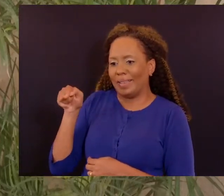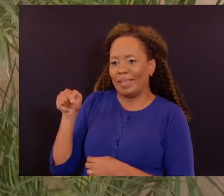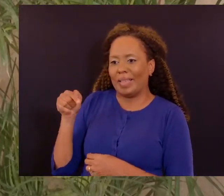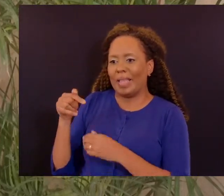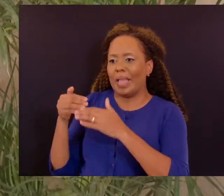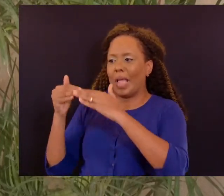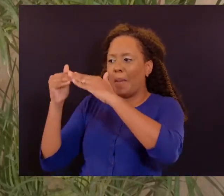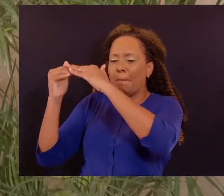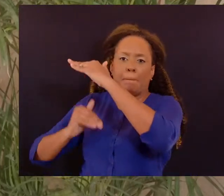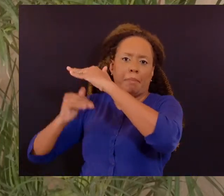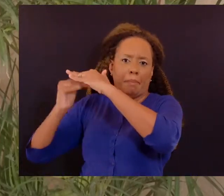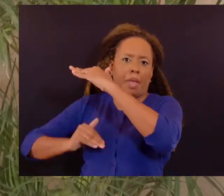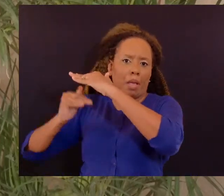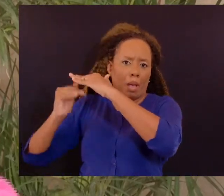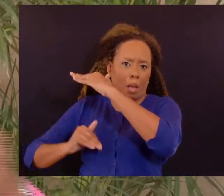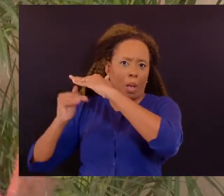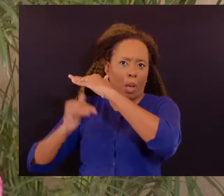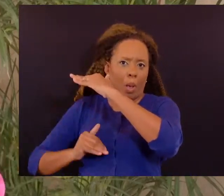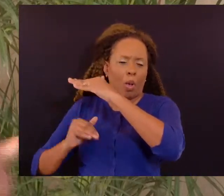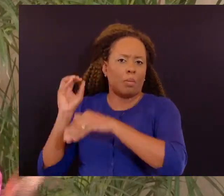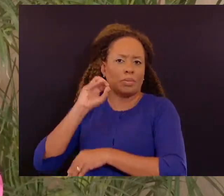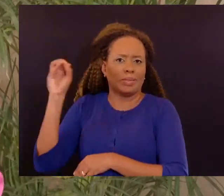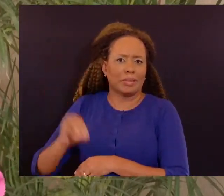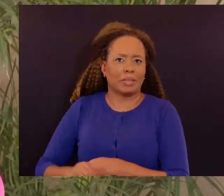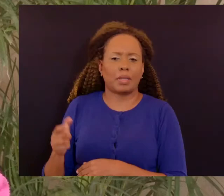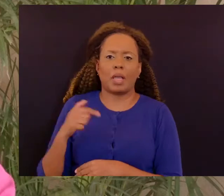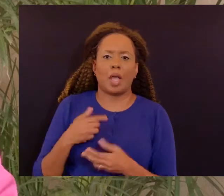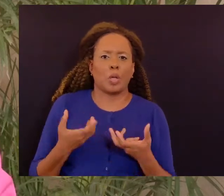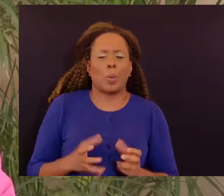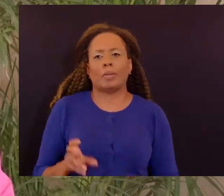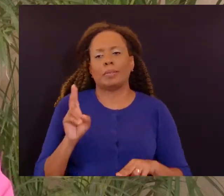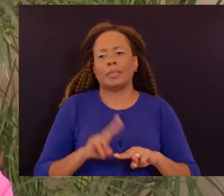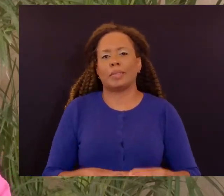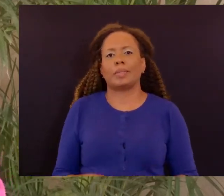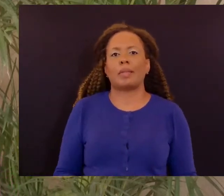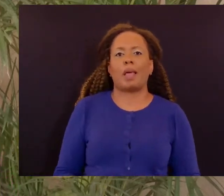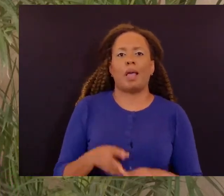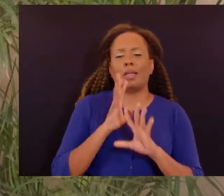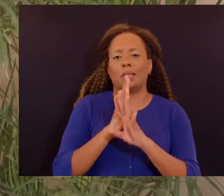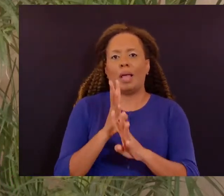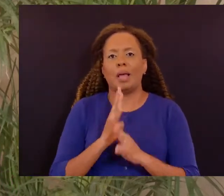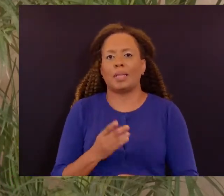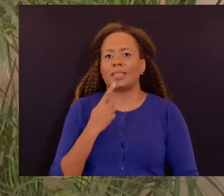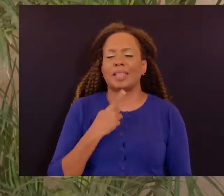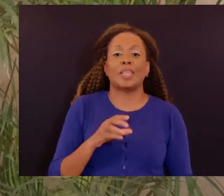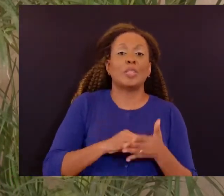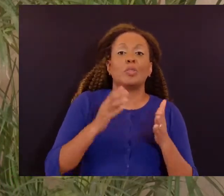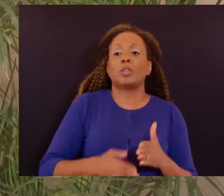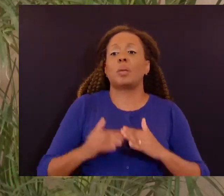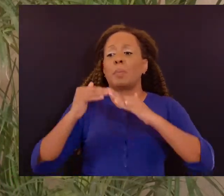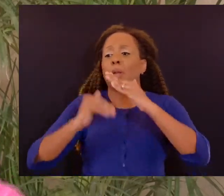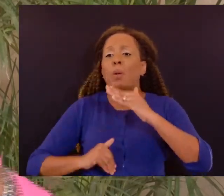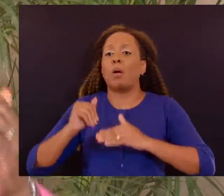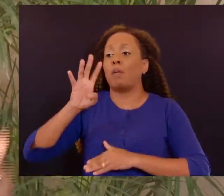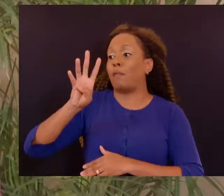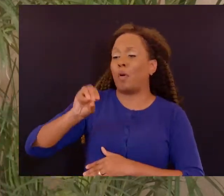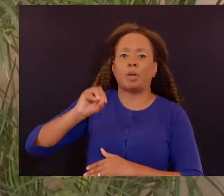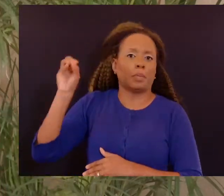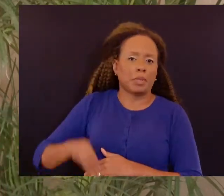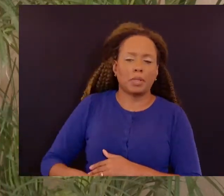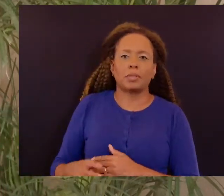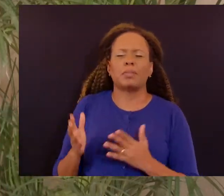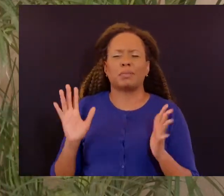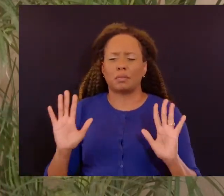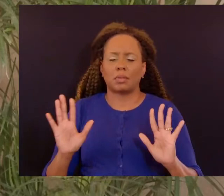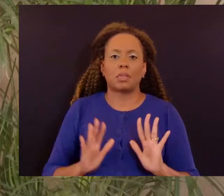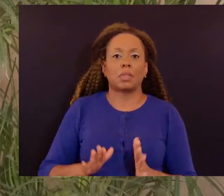pre-designated threshold. I wouldn't want to sit here and say students who below 40% or 30%. We believe that